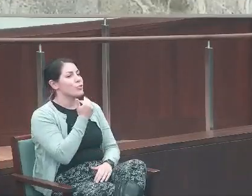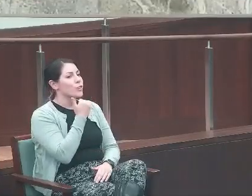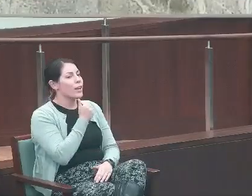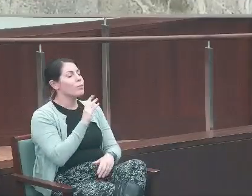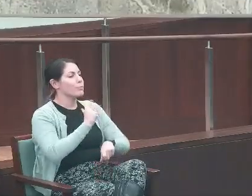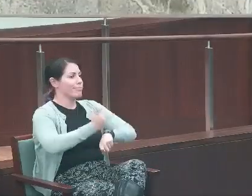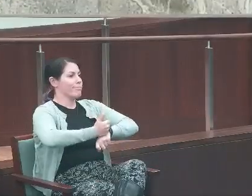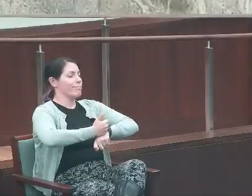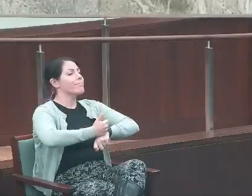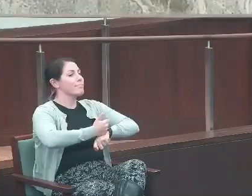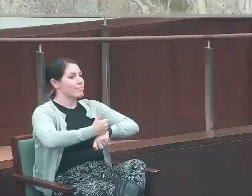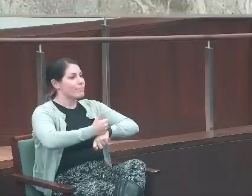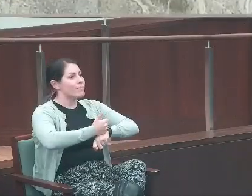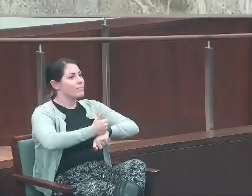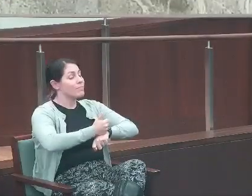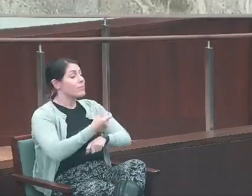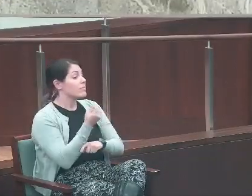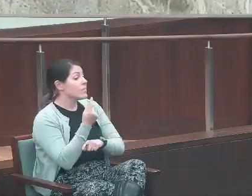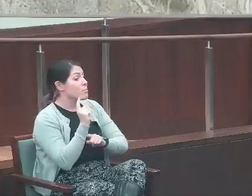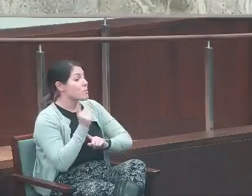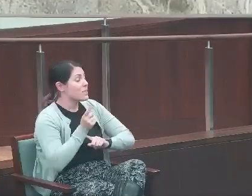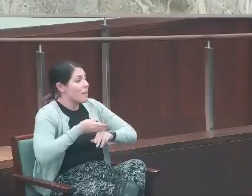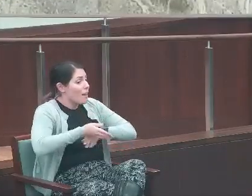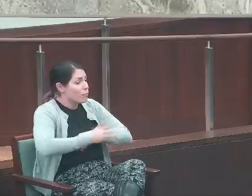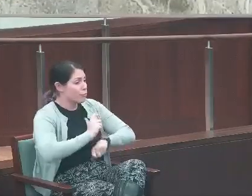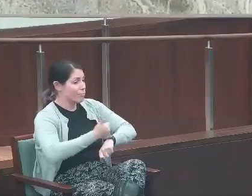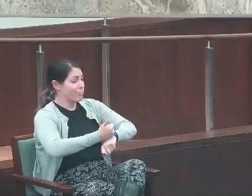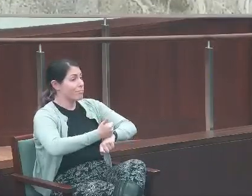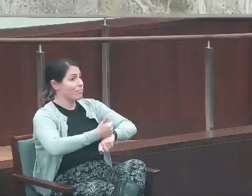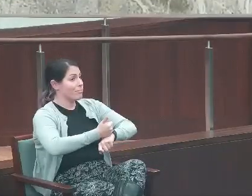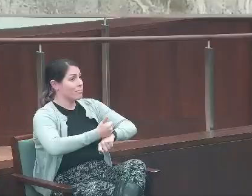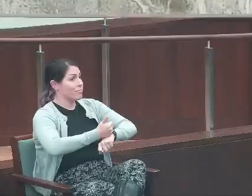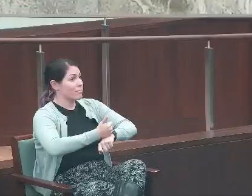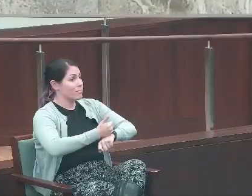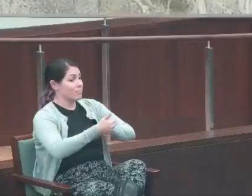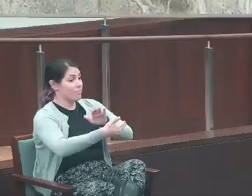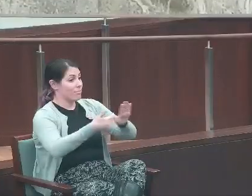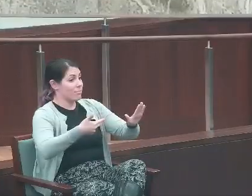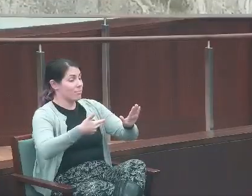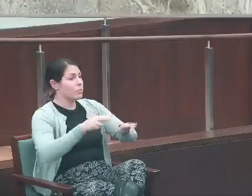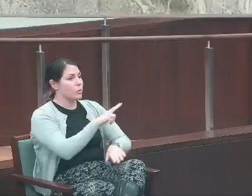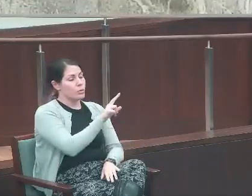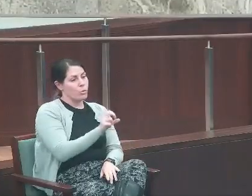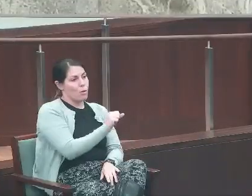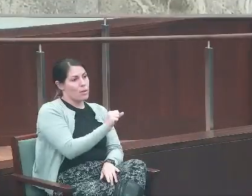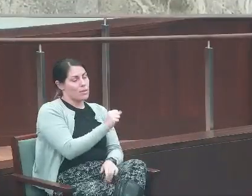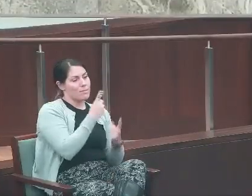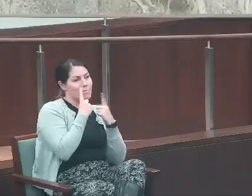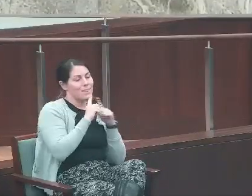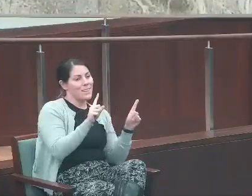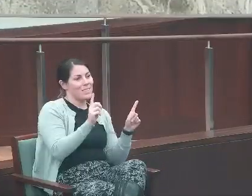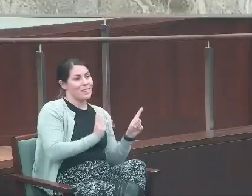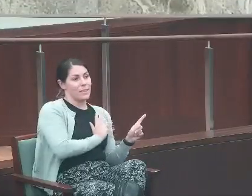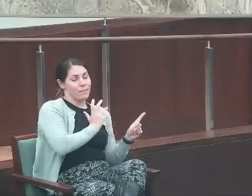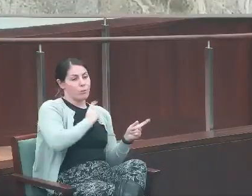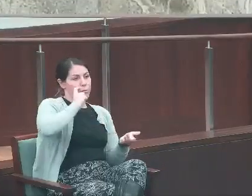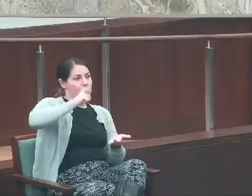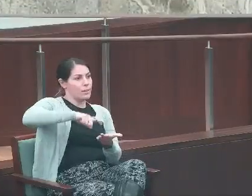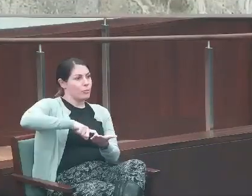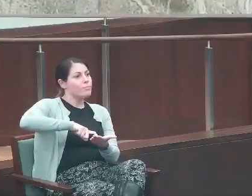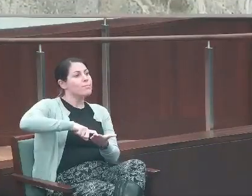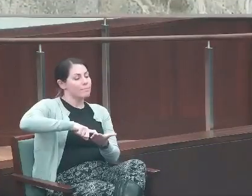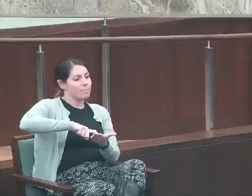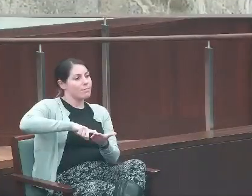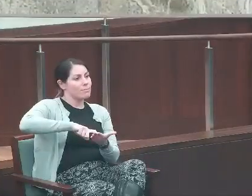born. And 11 minutes after its founding, the United States government announced its official recognition of